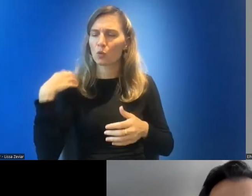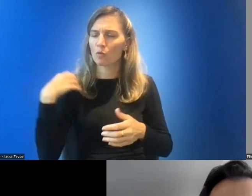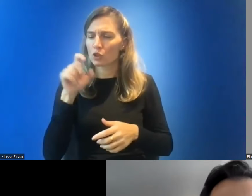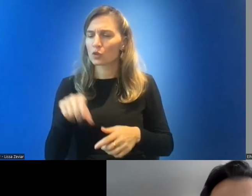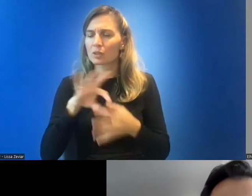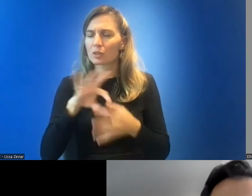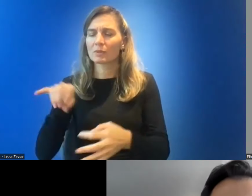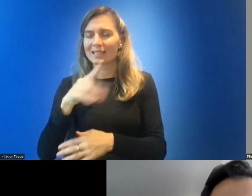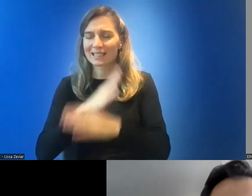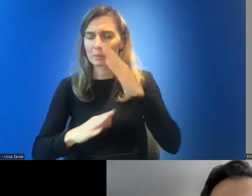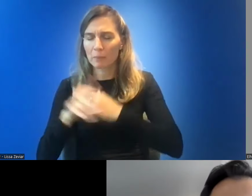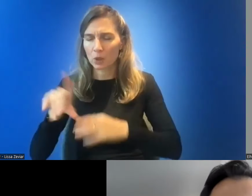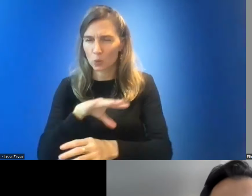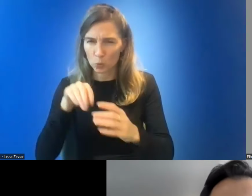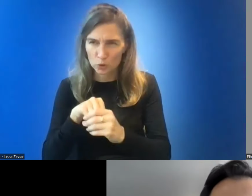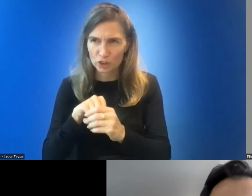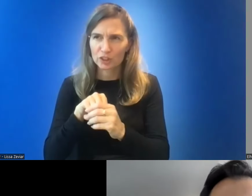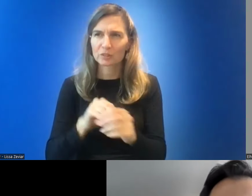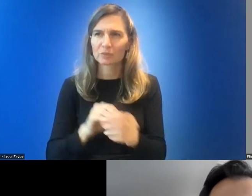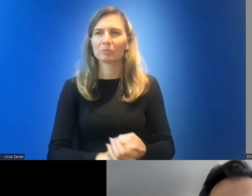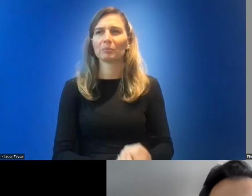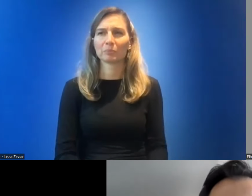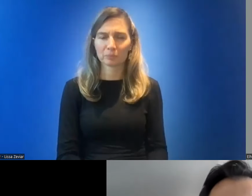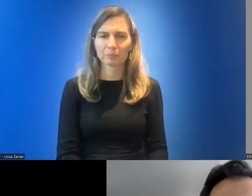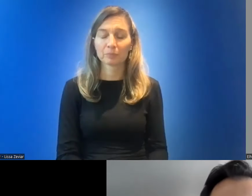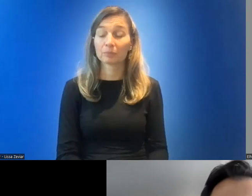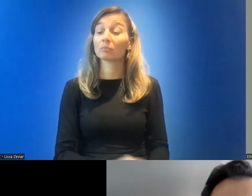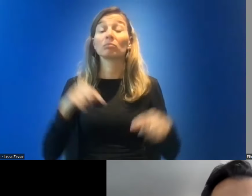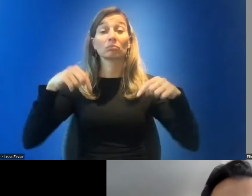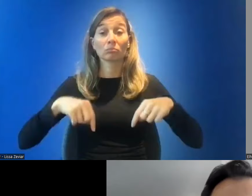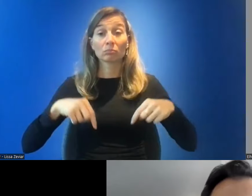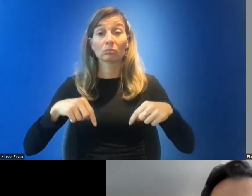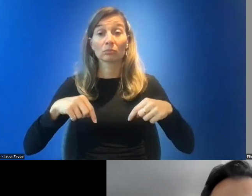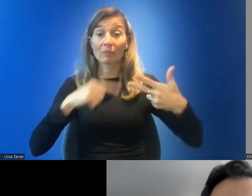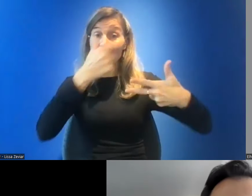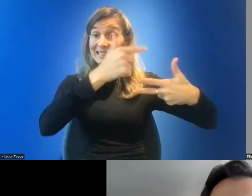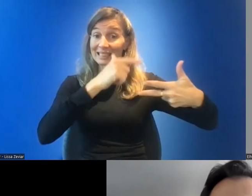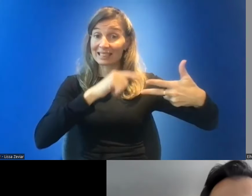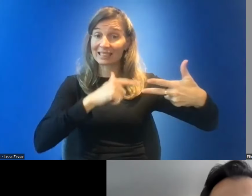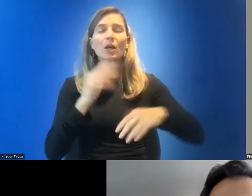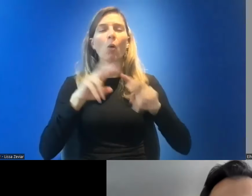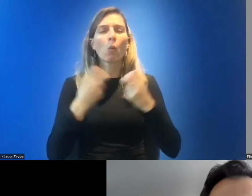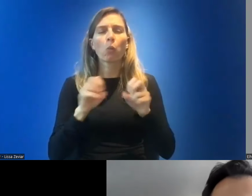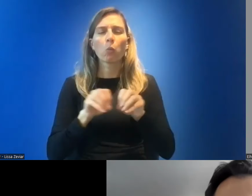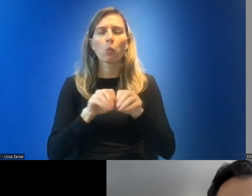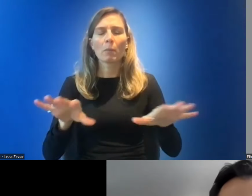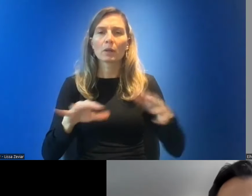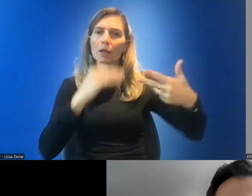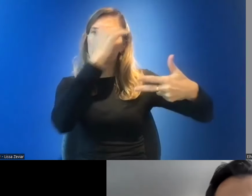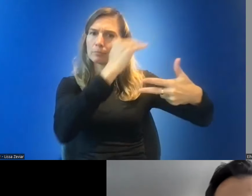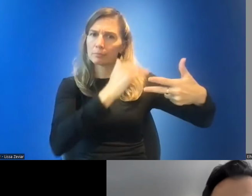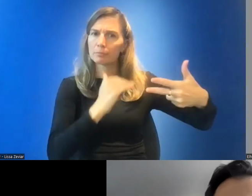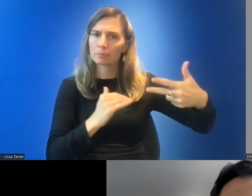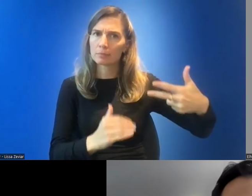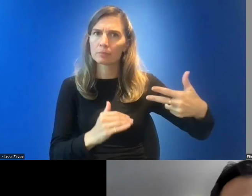Inclusion. And we have organized this series of webinars as a way of closing